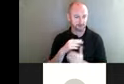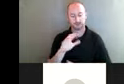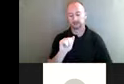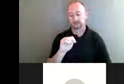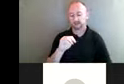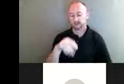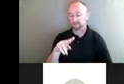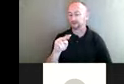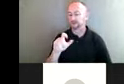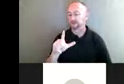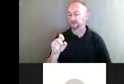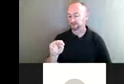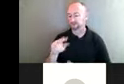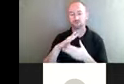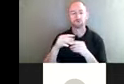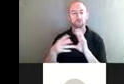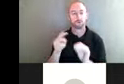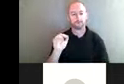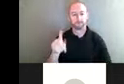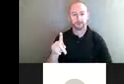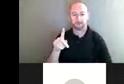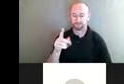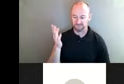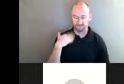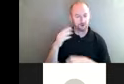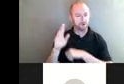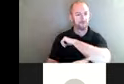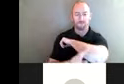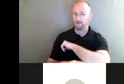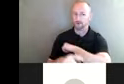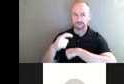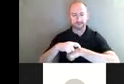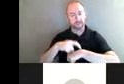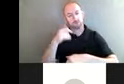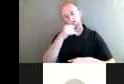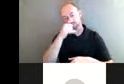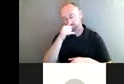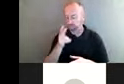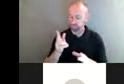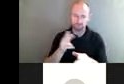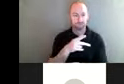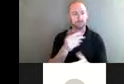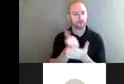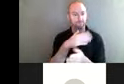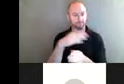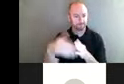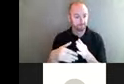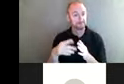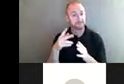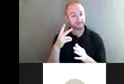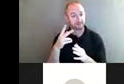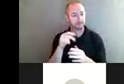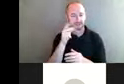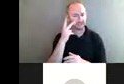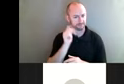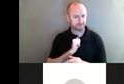story map under a tight deadline last fall. That's been really well received. So I can see myself. I don't see myself